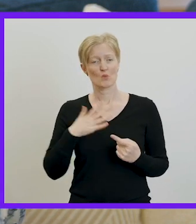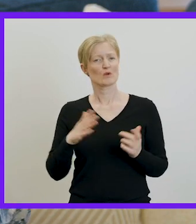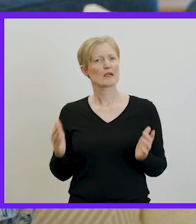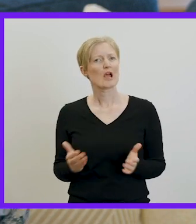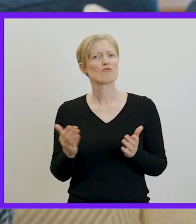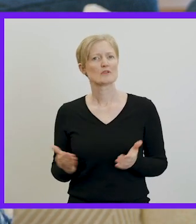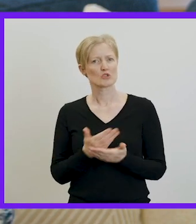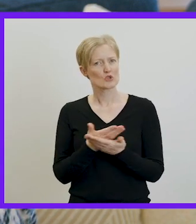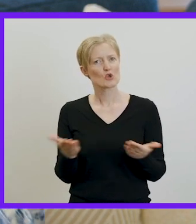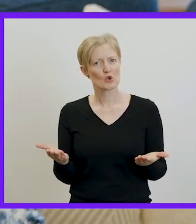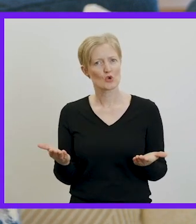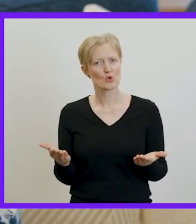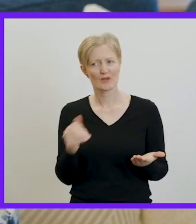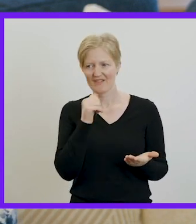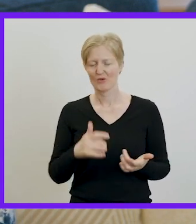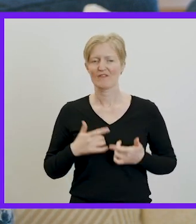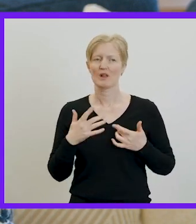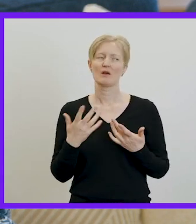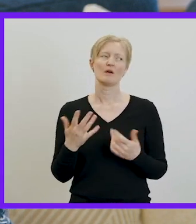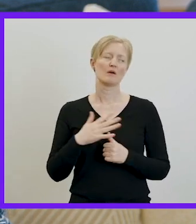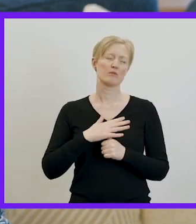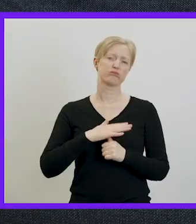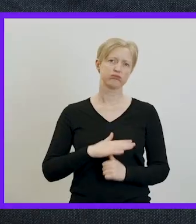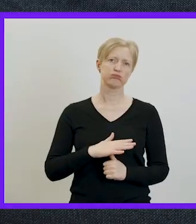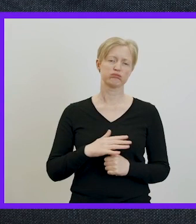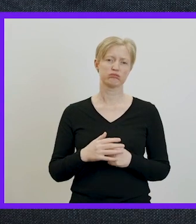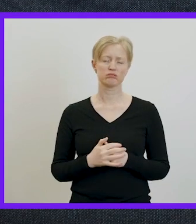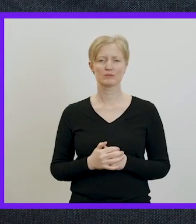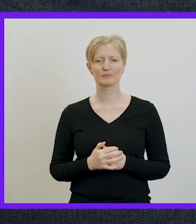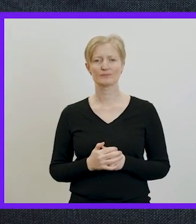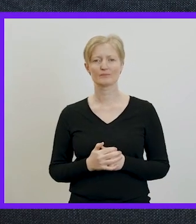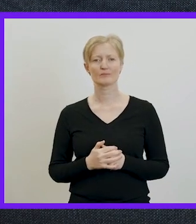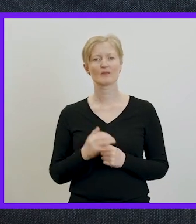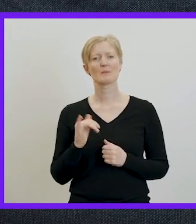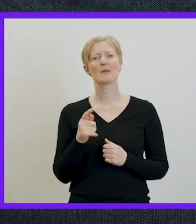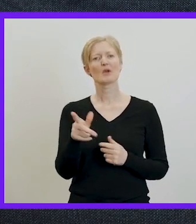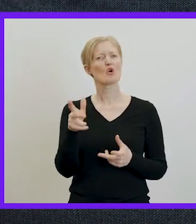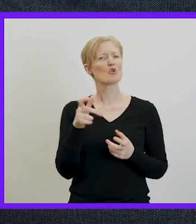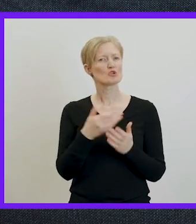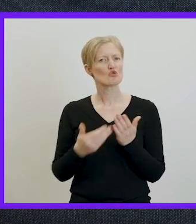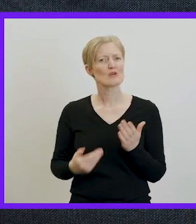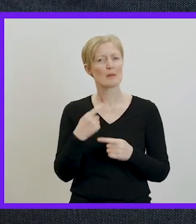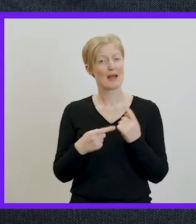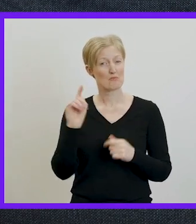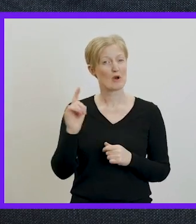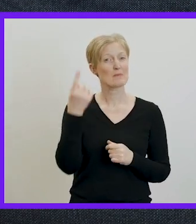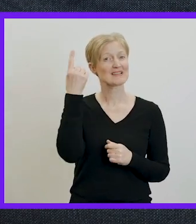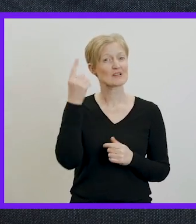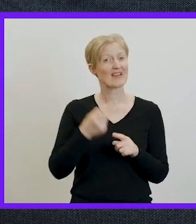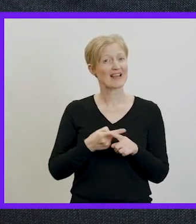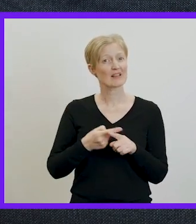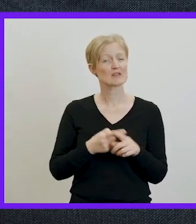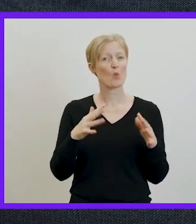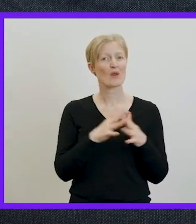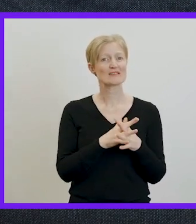an encouragement, especially for you if you are feeling discouraged. You may have heard a story about the famous English Prime